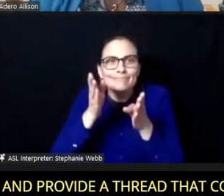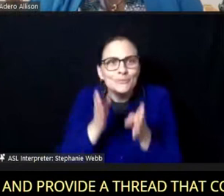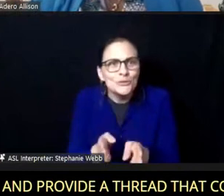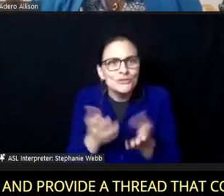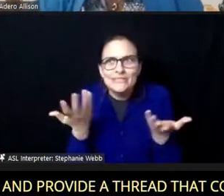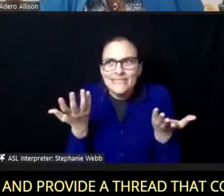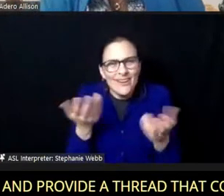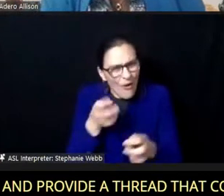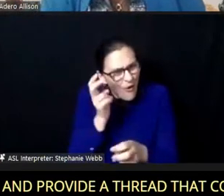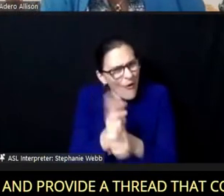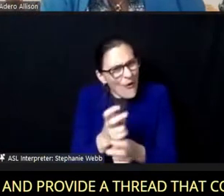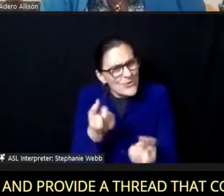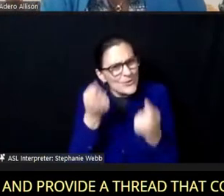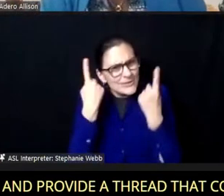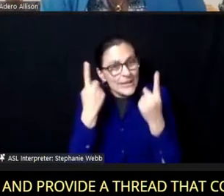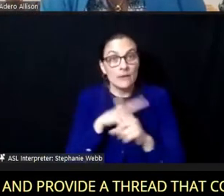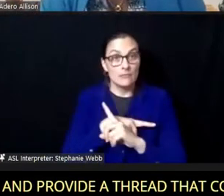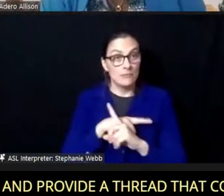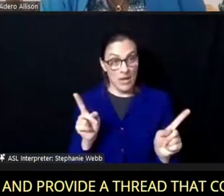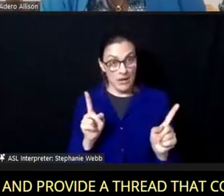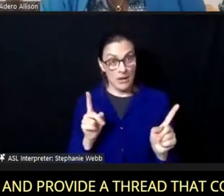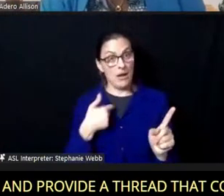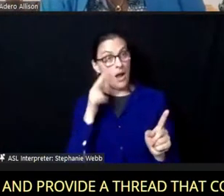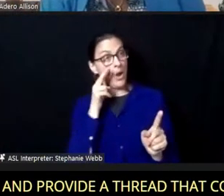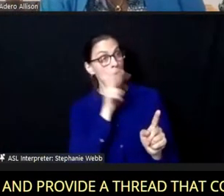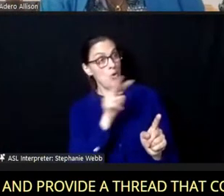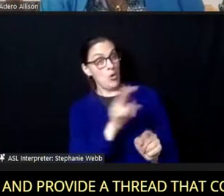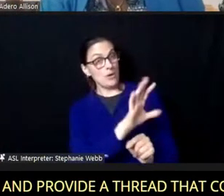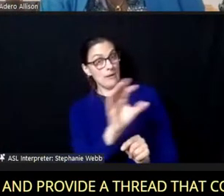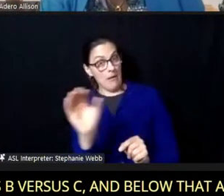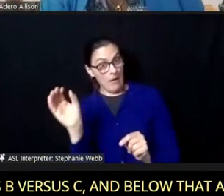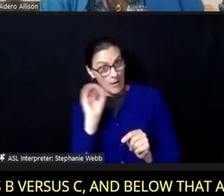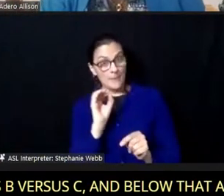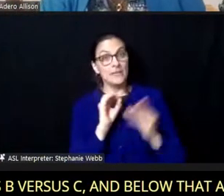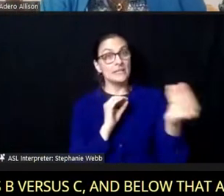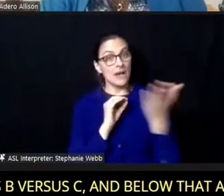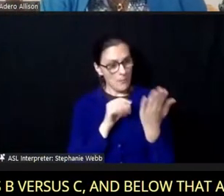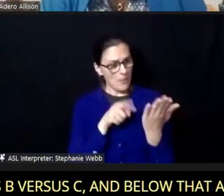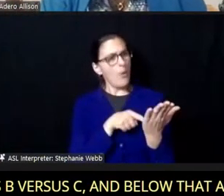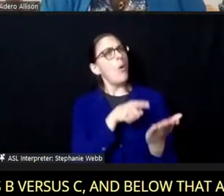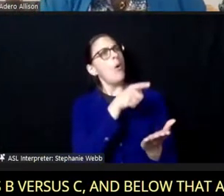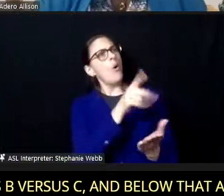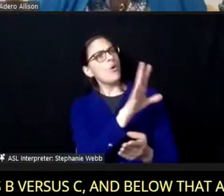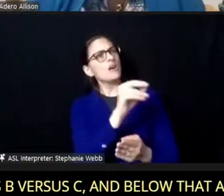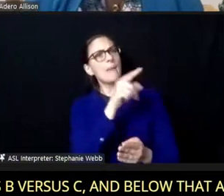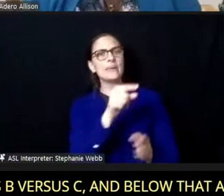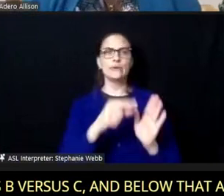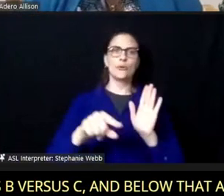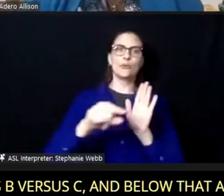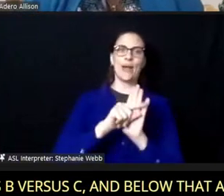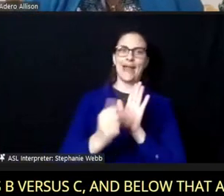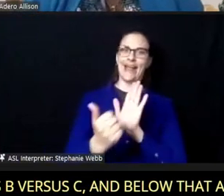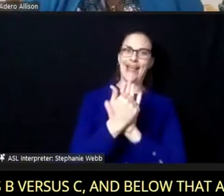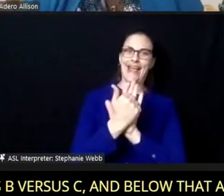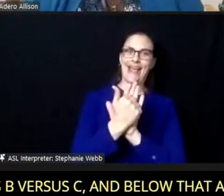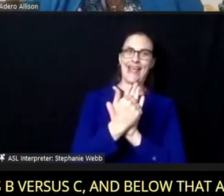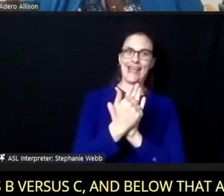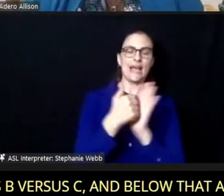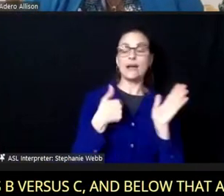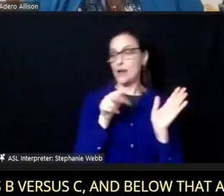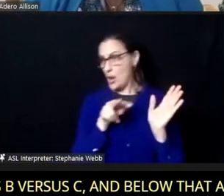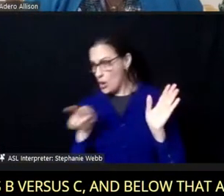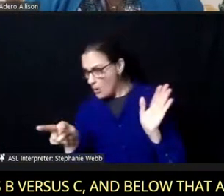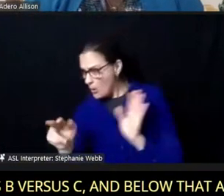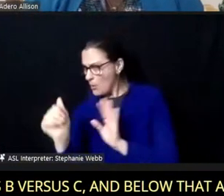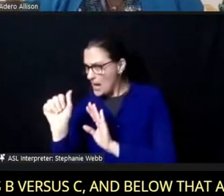said, you know, grade A, this means these things, and it comes at this cost, then you can compare between two providers